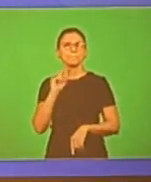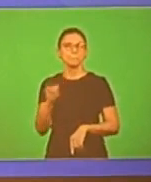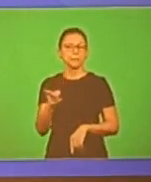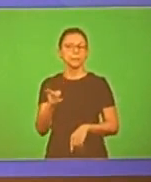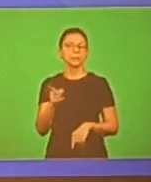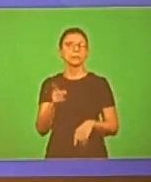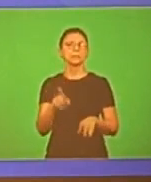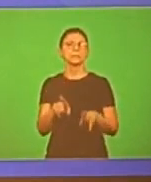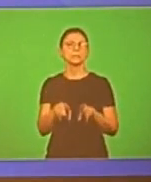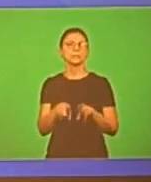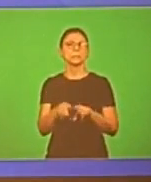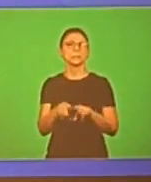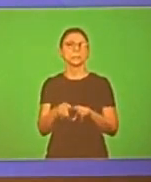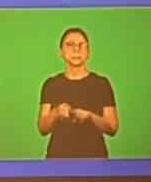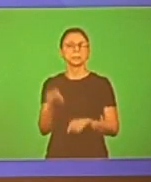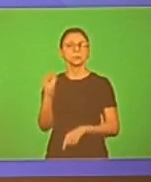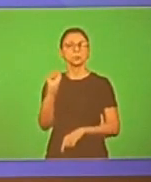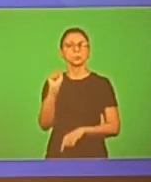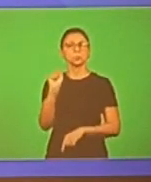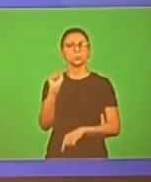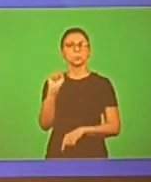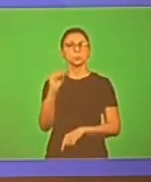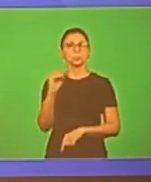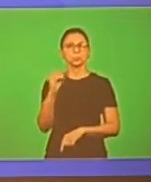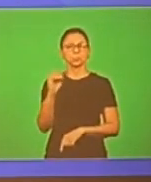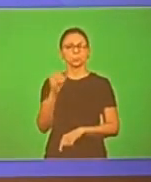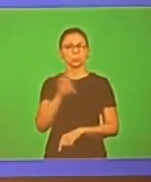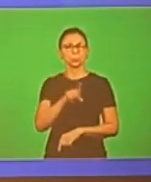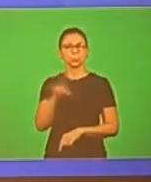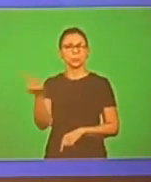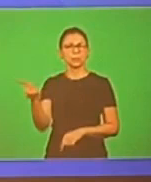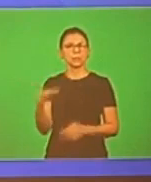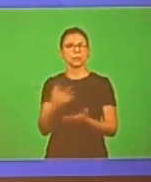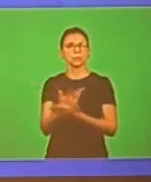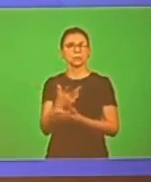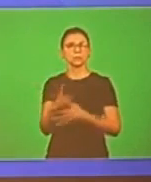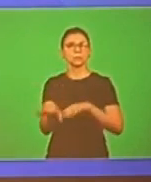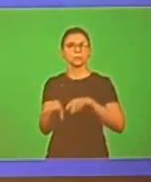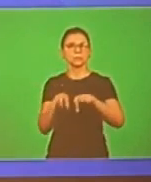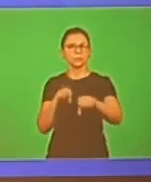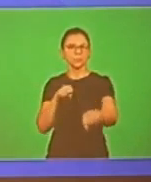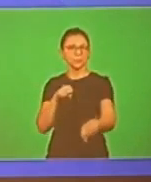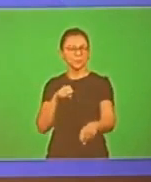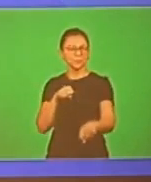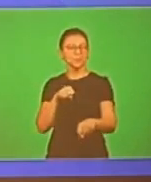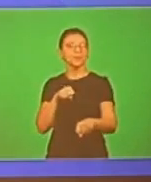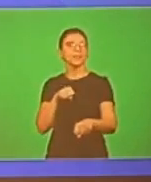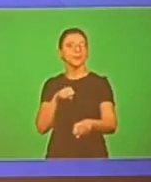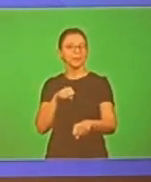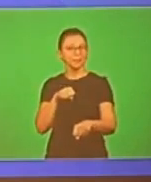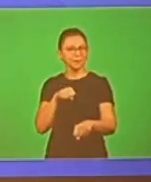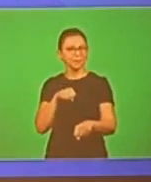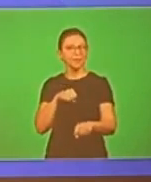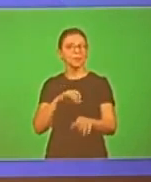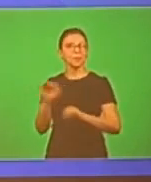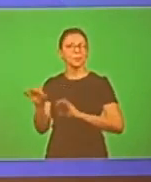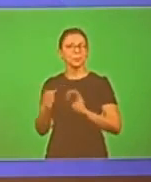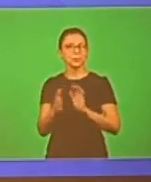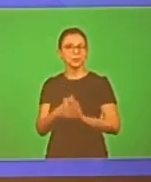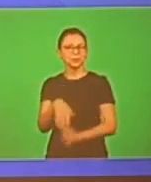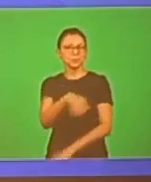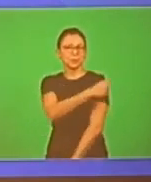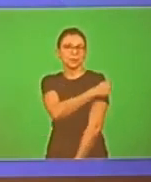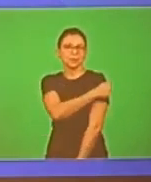and also the city of Passo Fundo in the state of Rio Grande do Sul. We had a